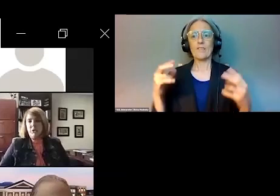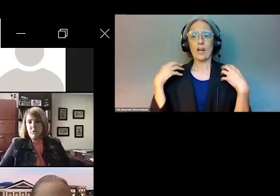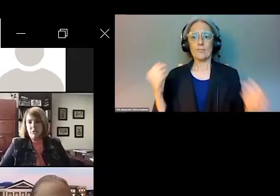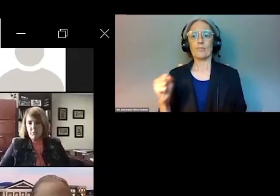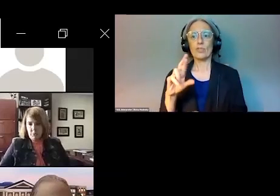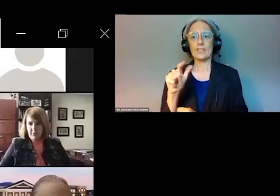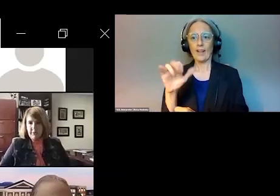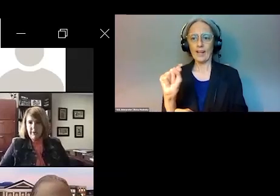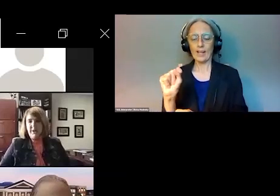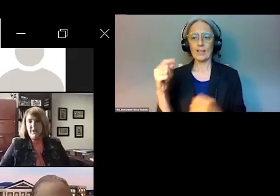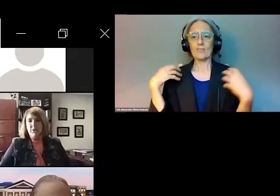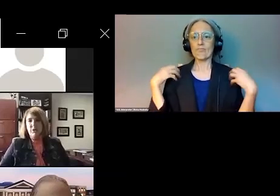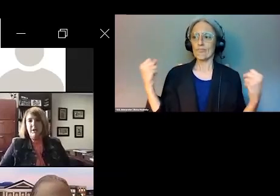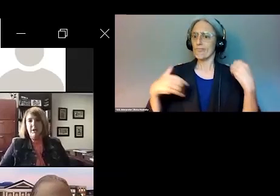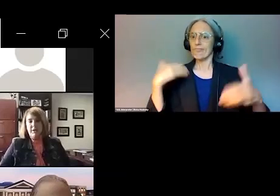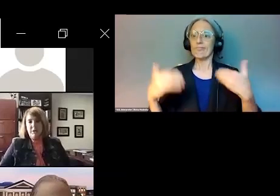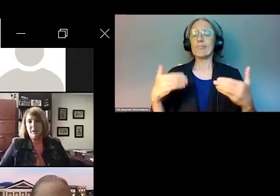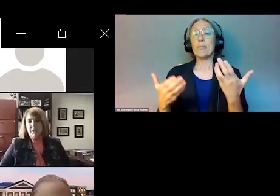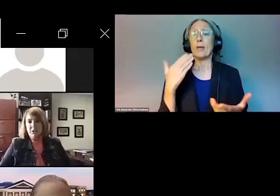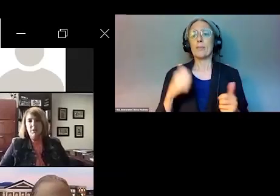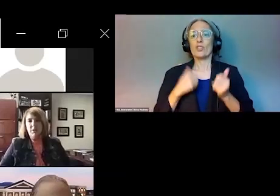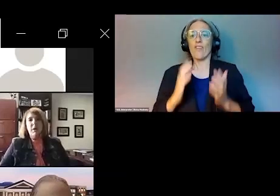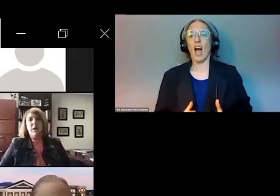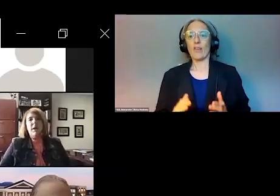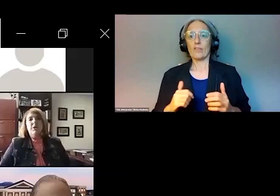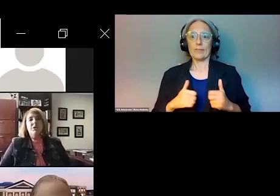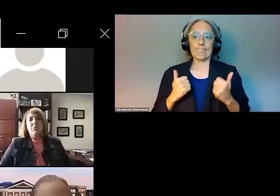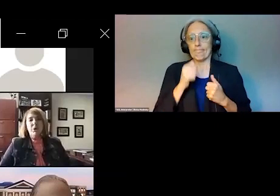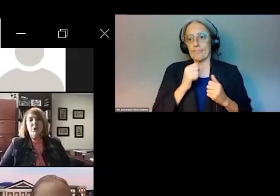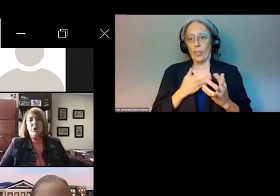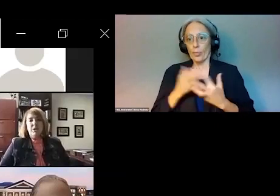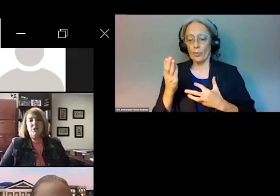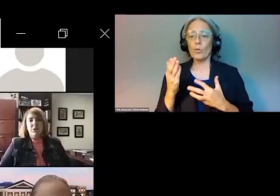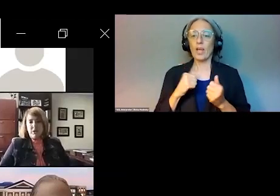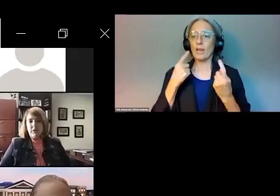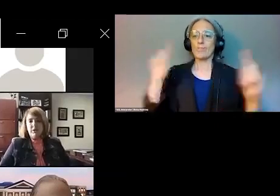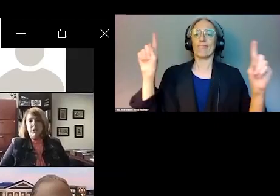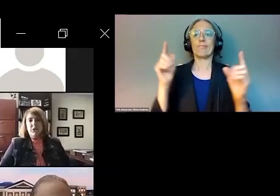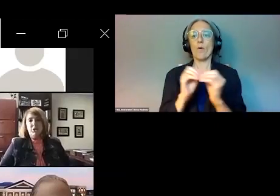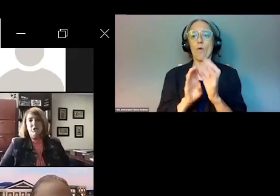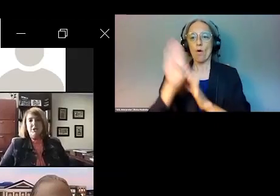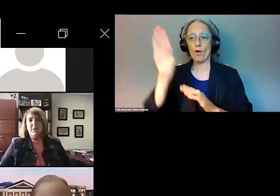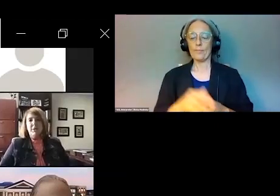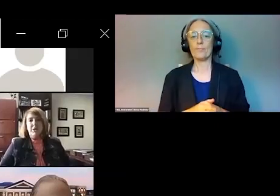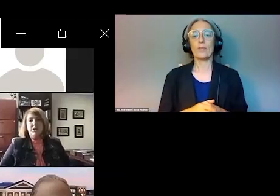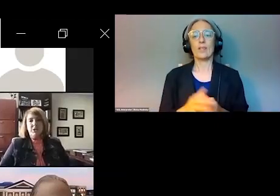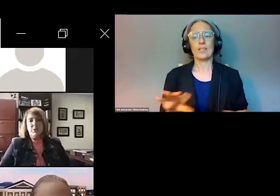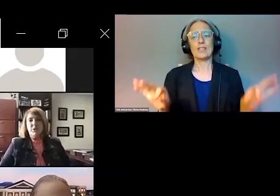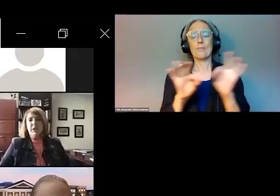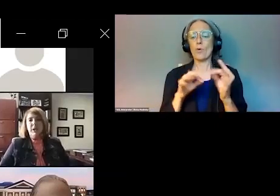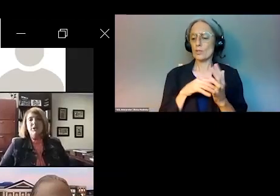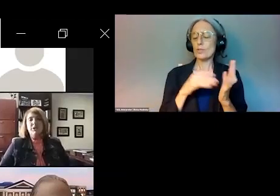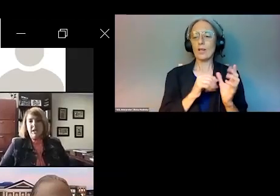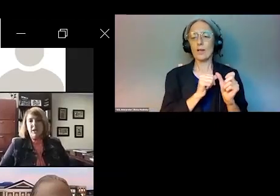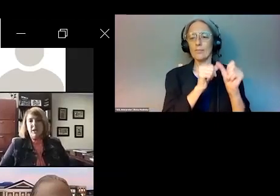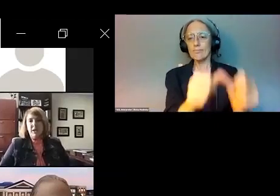decreases could reflect that survivor effect that Jim mentioned. So it's important to continue to conduct longitudinal examinations so we can